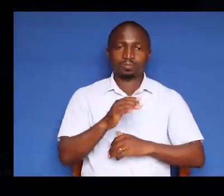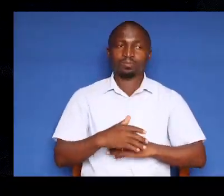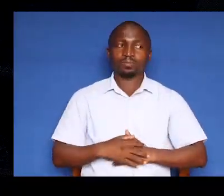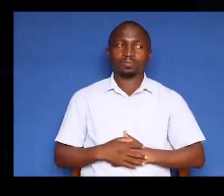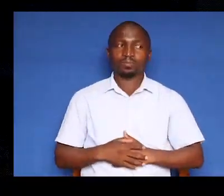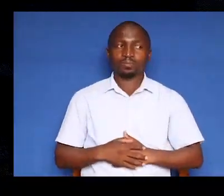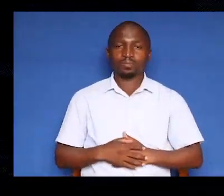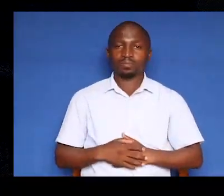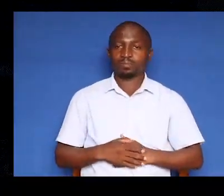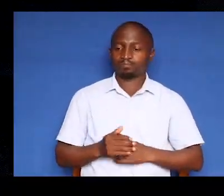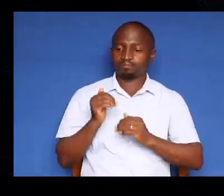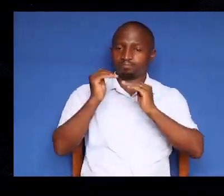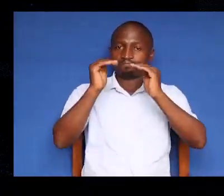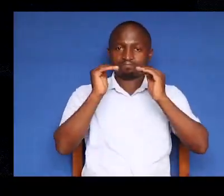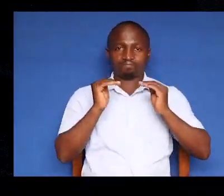And Gerard,